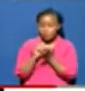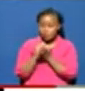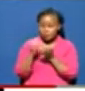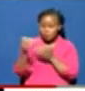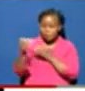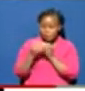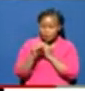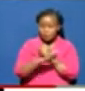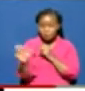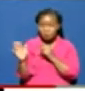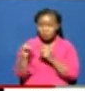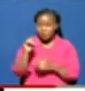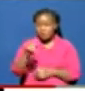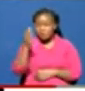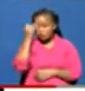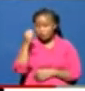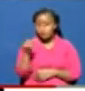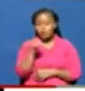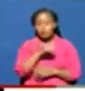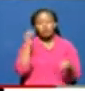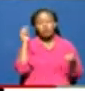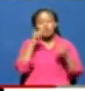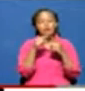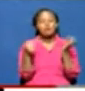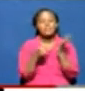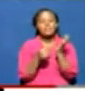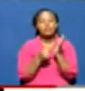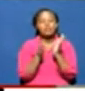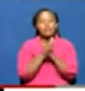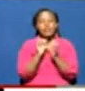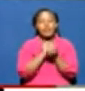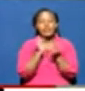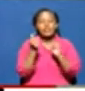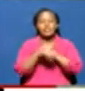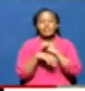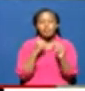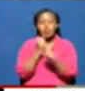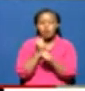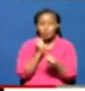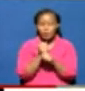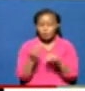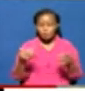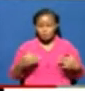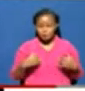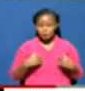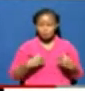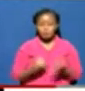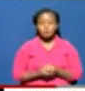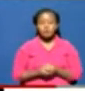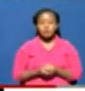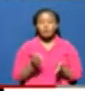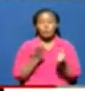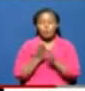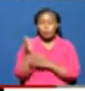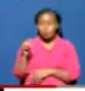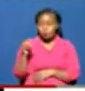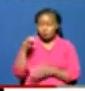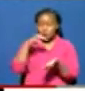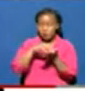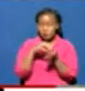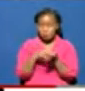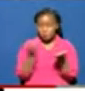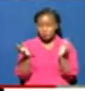the aspect of digital and revived the kind of work that the digital centers are doing. Okay. So with regards to positioning the country, I